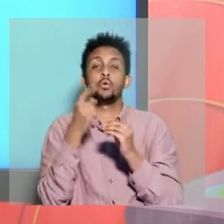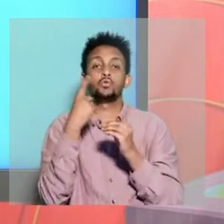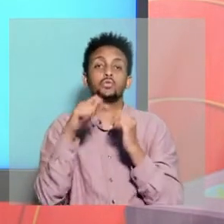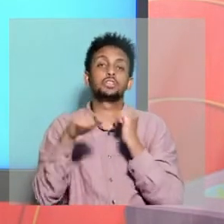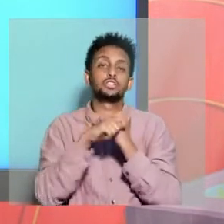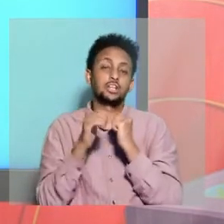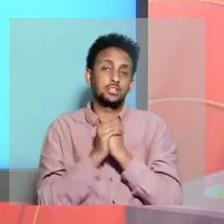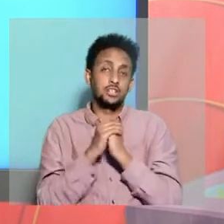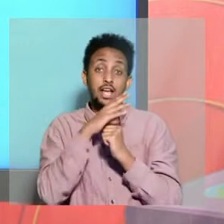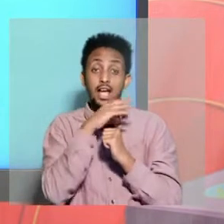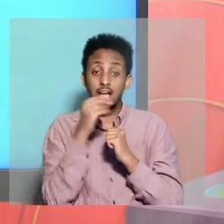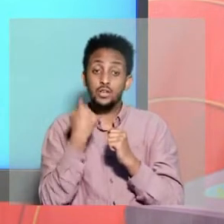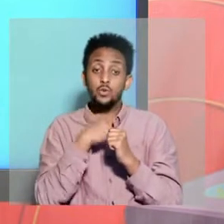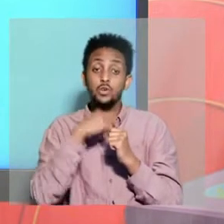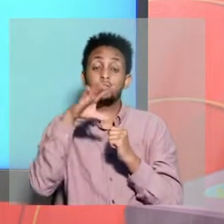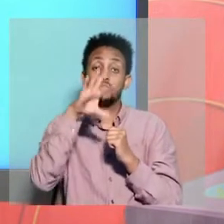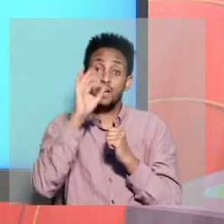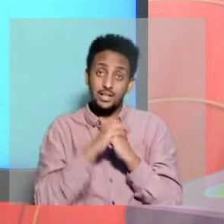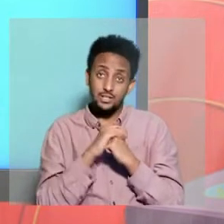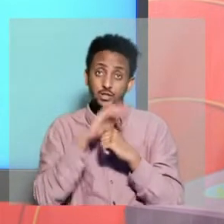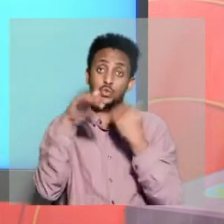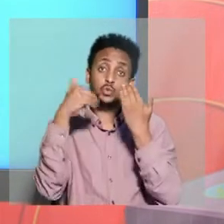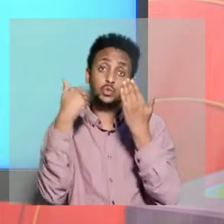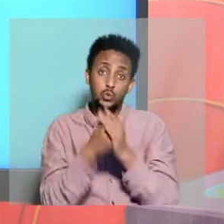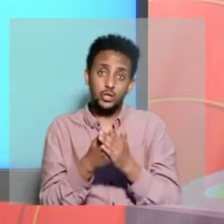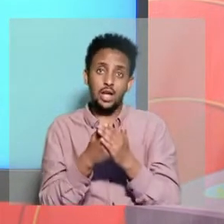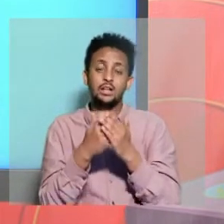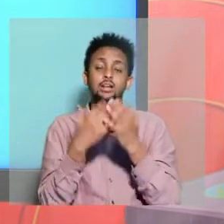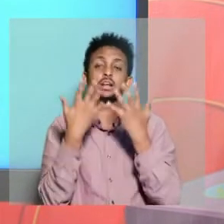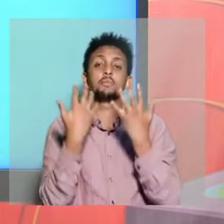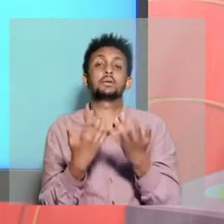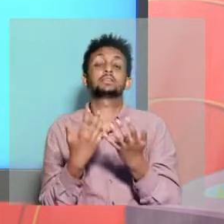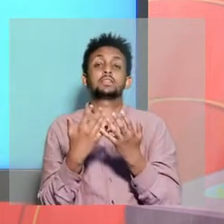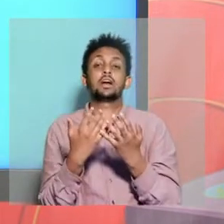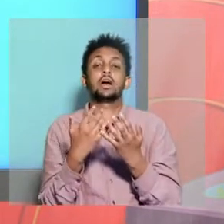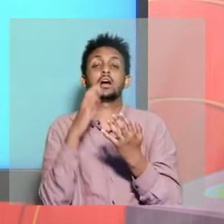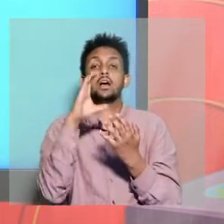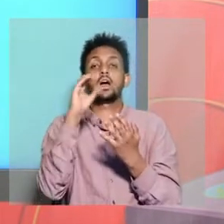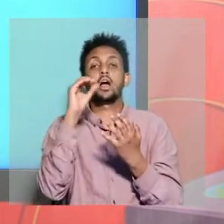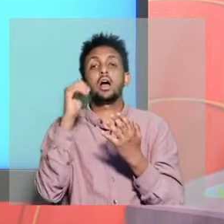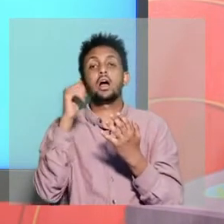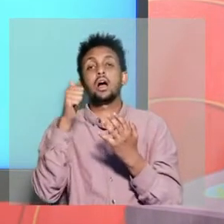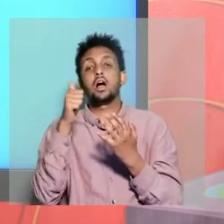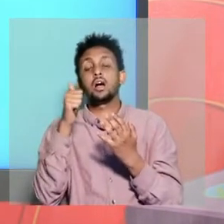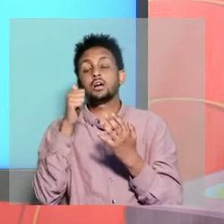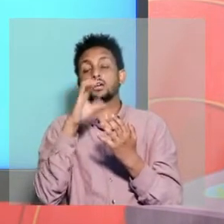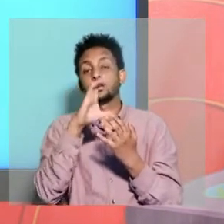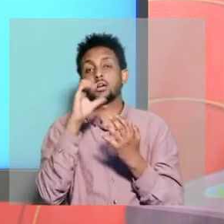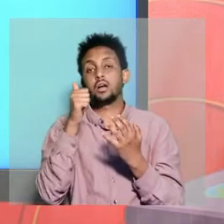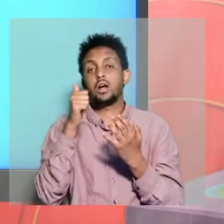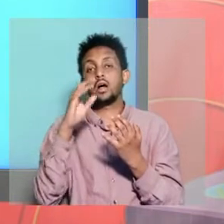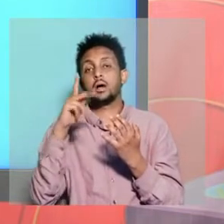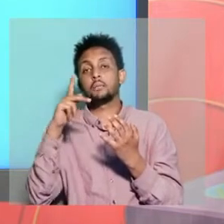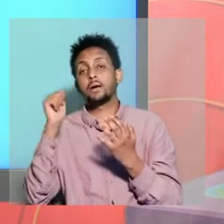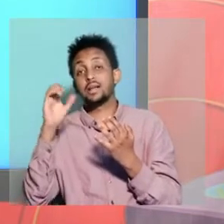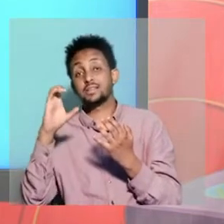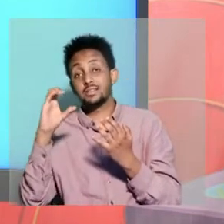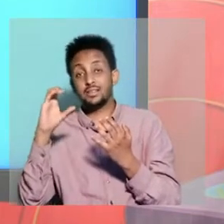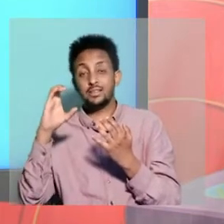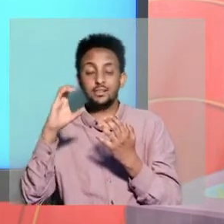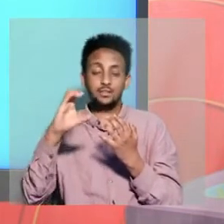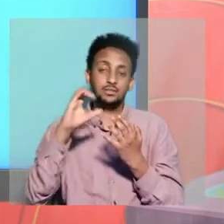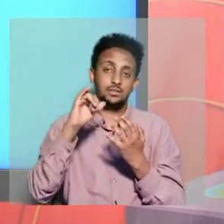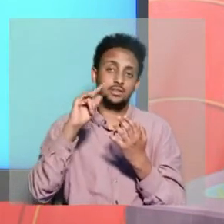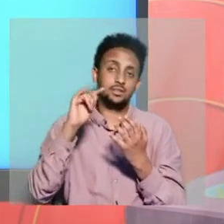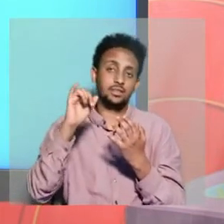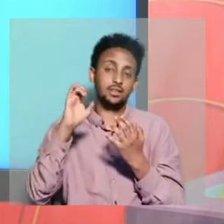the charge. And to find the total capacitance of the capacitor, the total amount of the capacitor is given to be